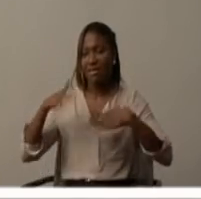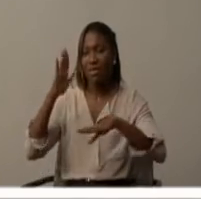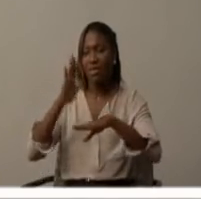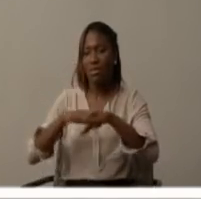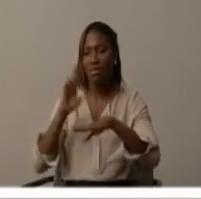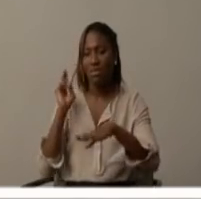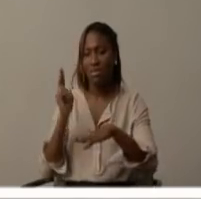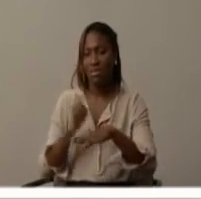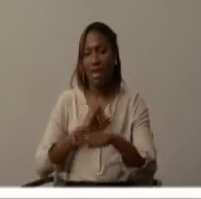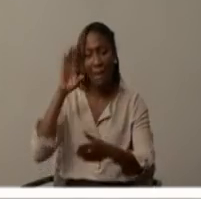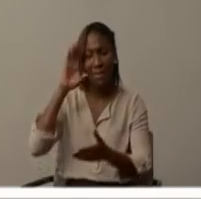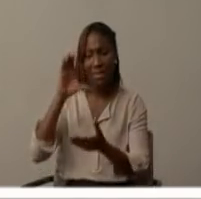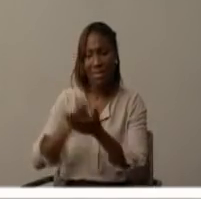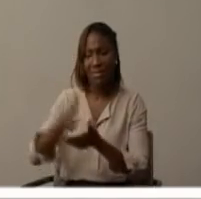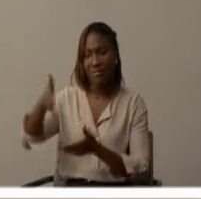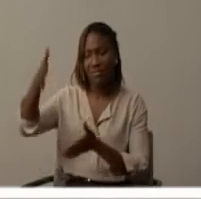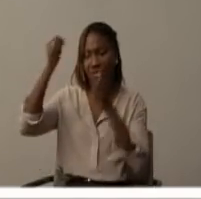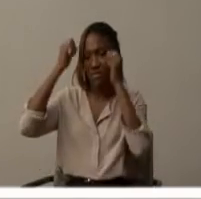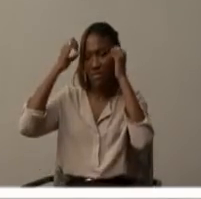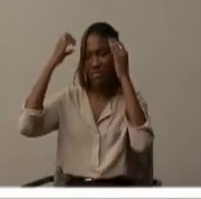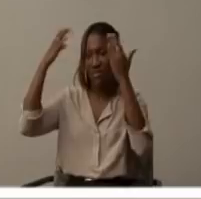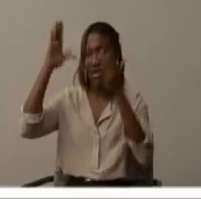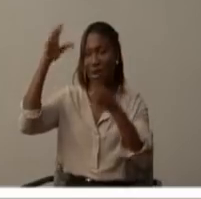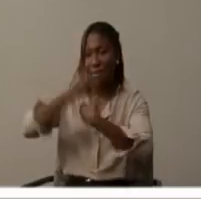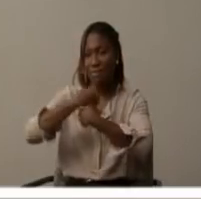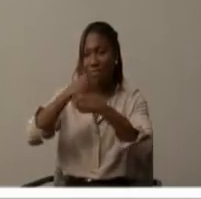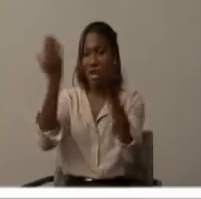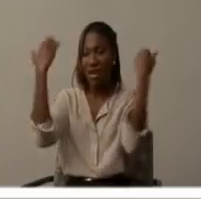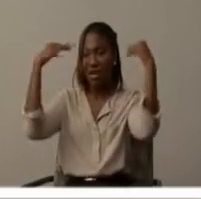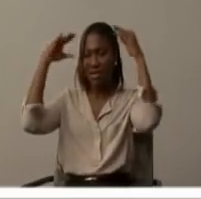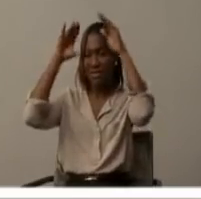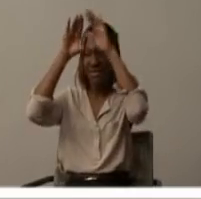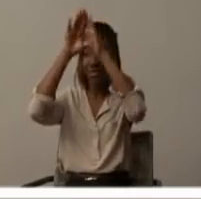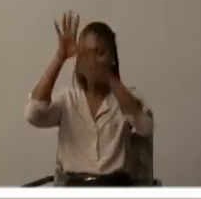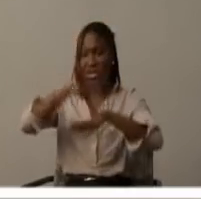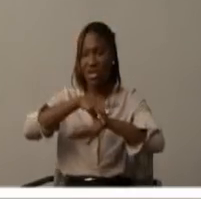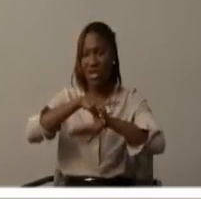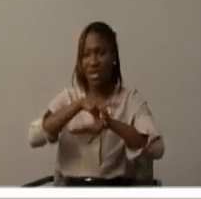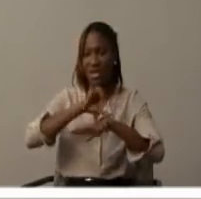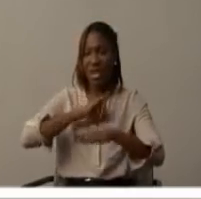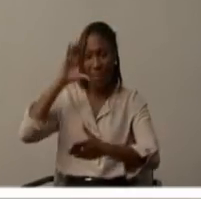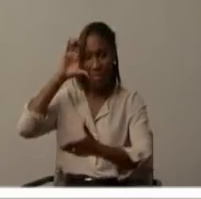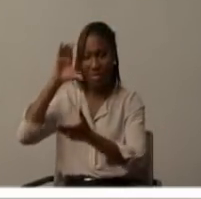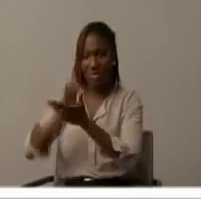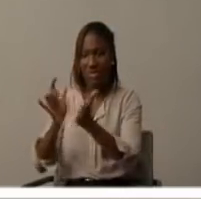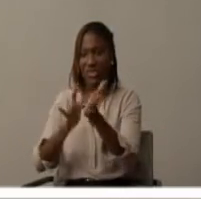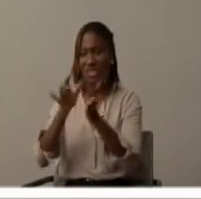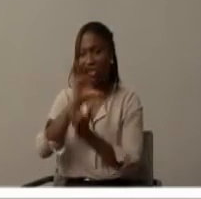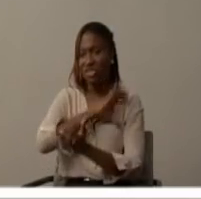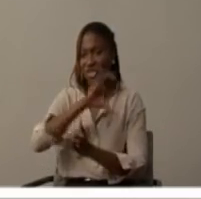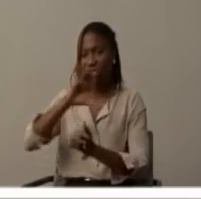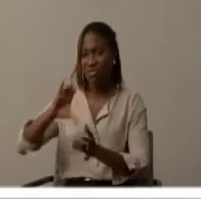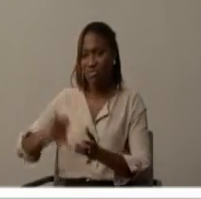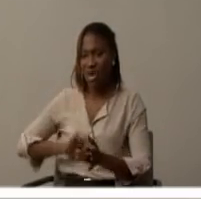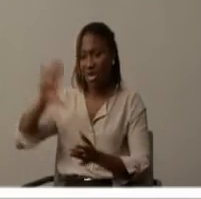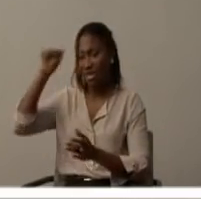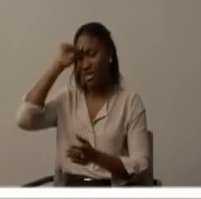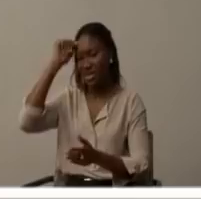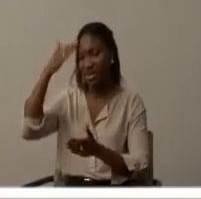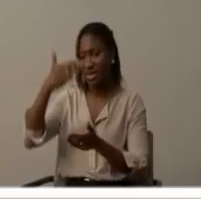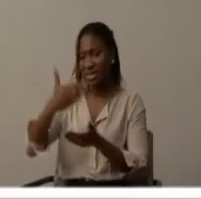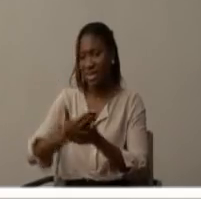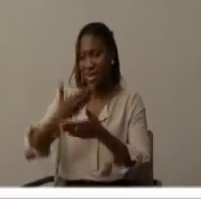I believe in God the Father Almighty, creator of heaven and earth, and in Jesus Christ, his only Son, our Lord, who